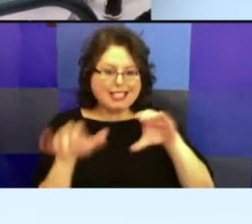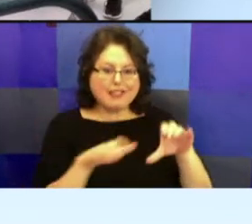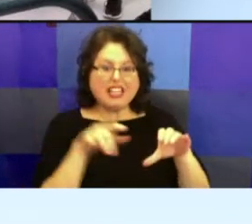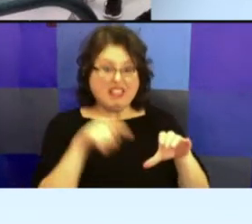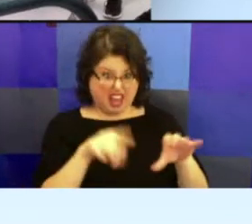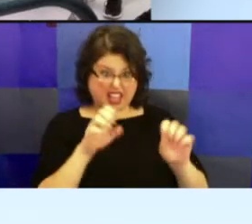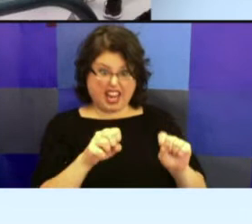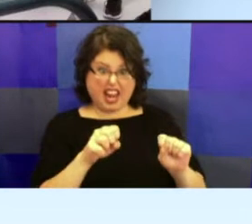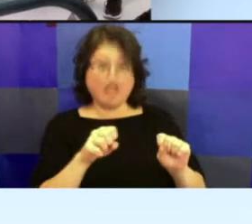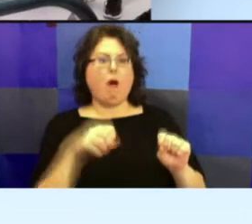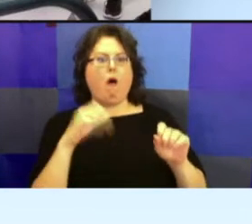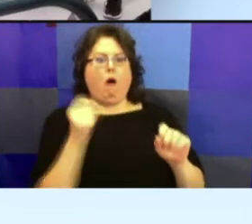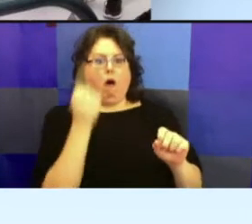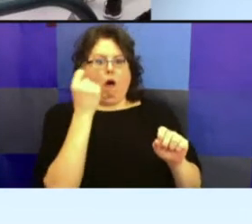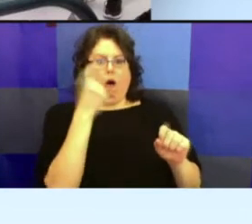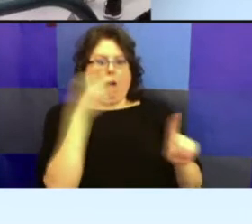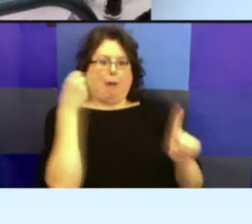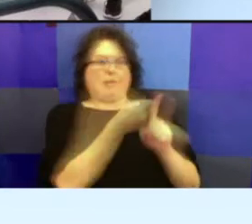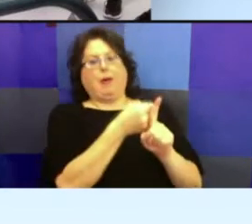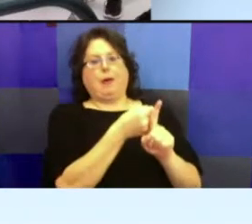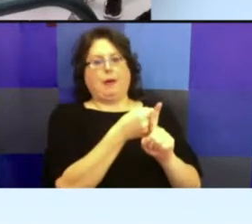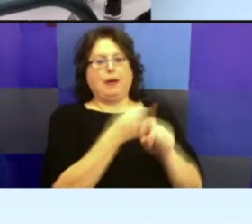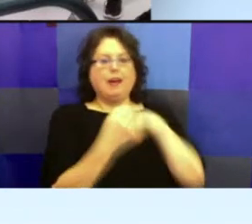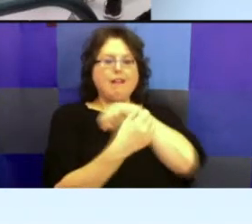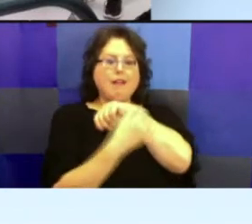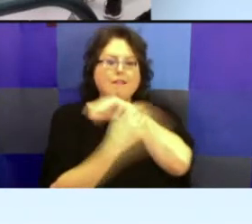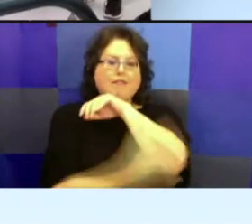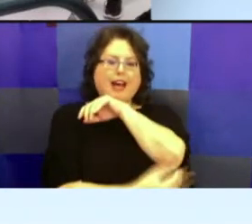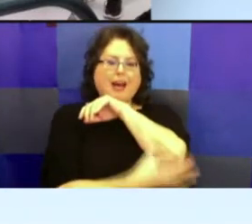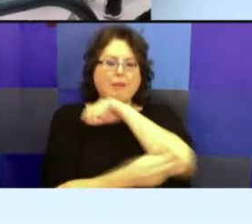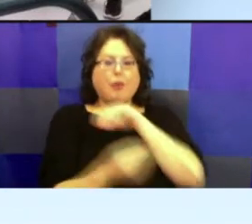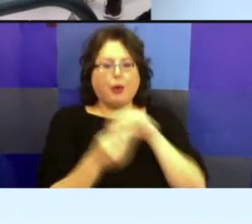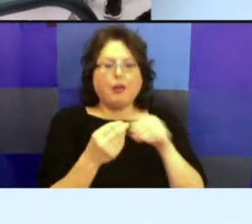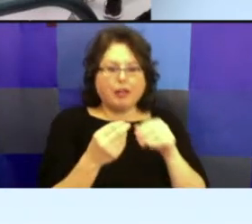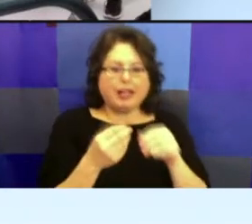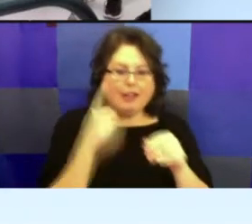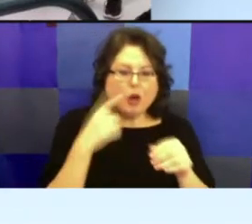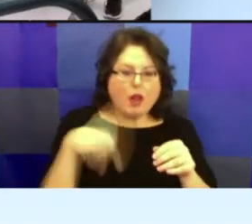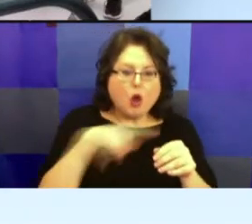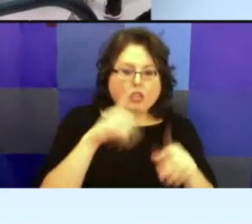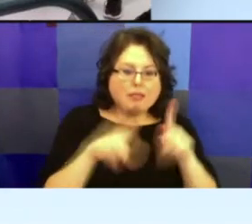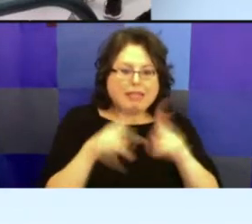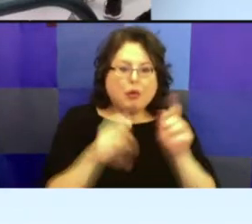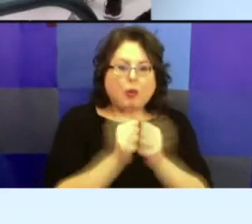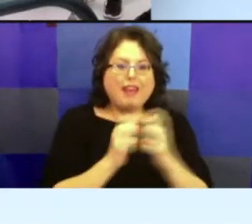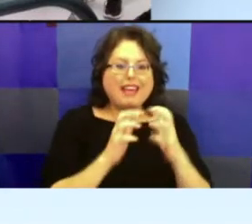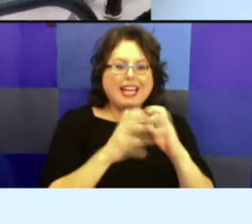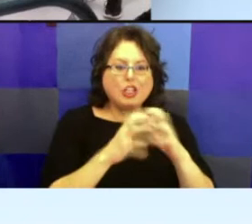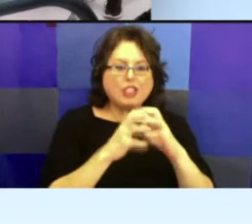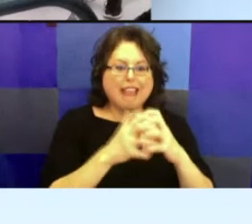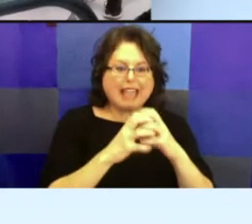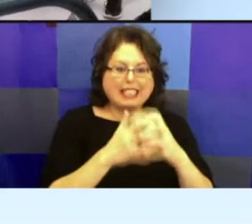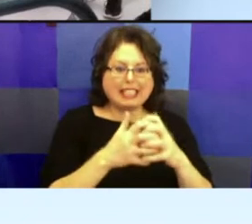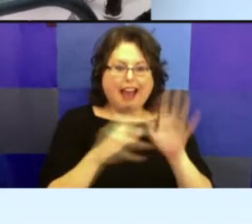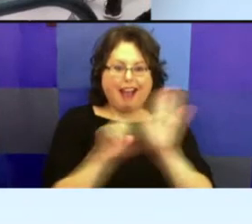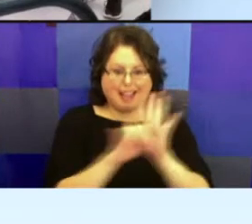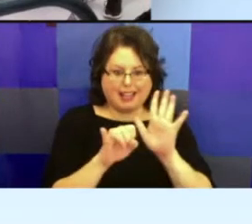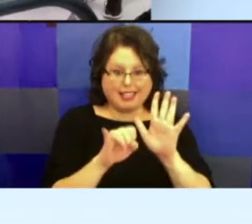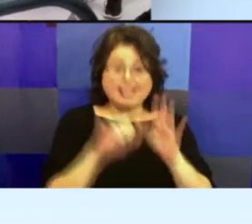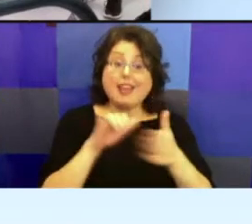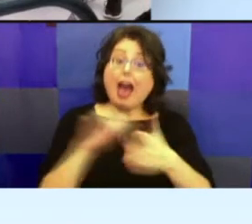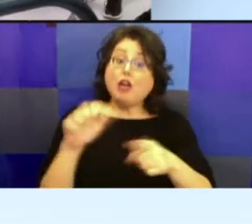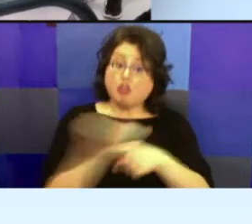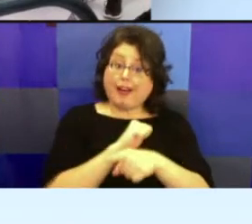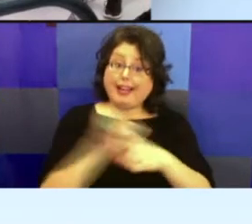financial insecurity on the lives of individuals with intersecting identities. And these trainings help our mentors to